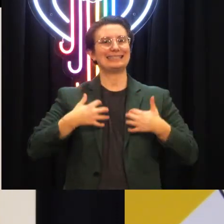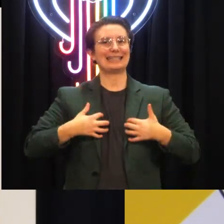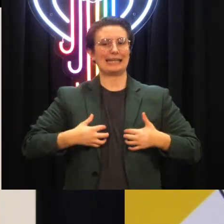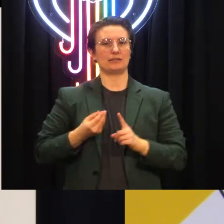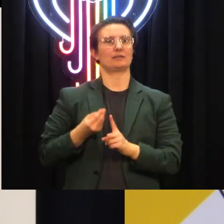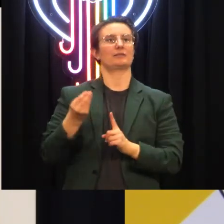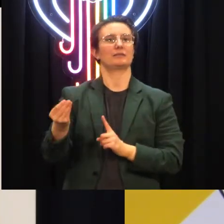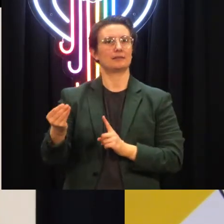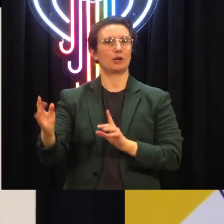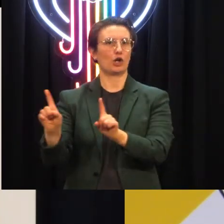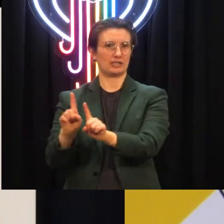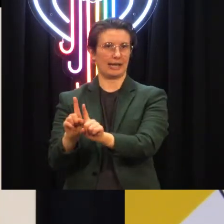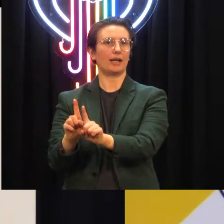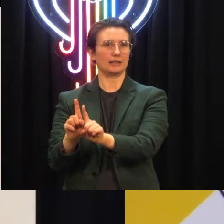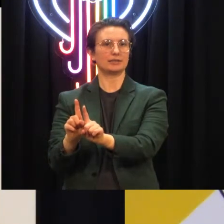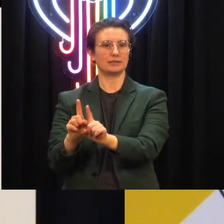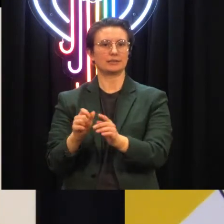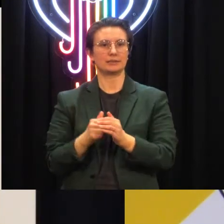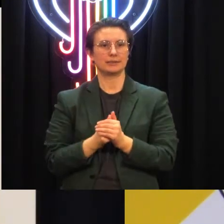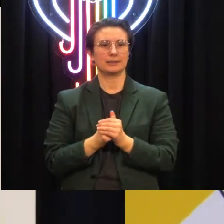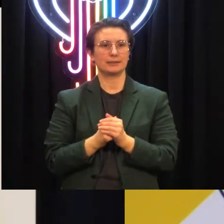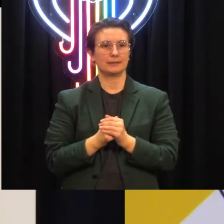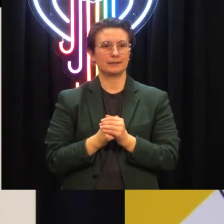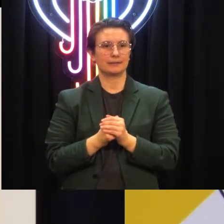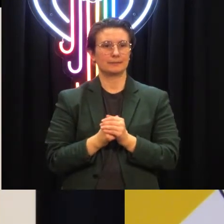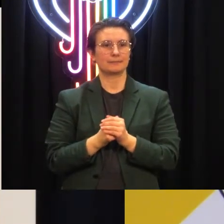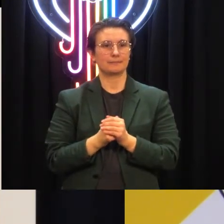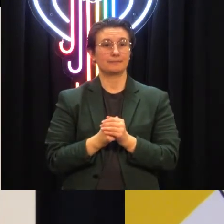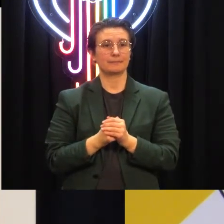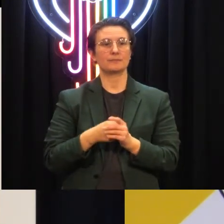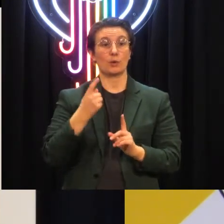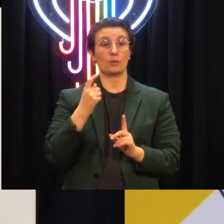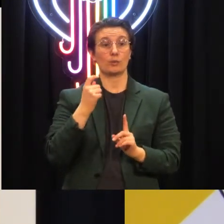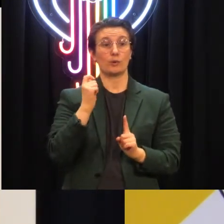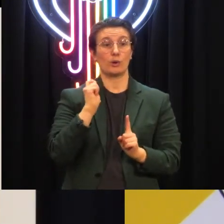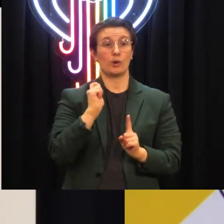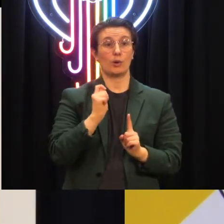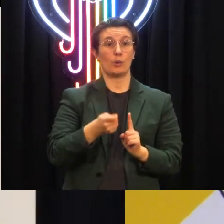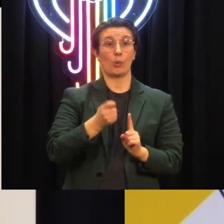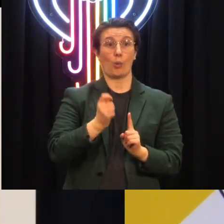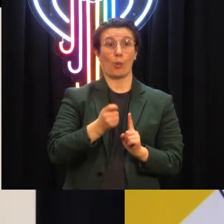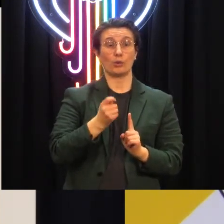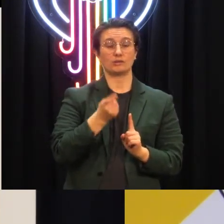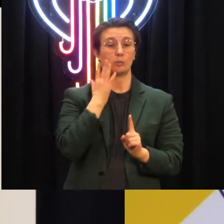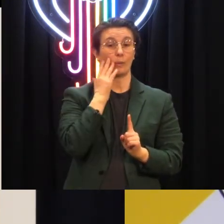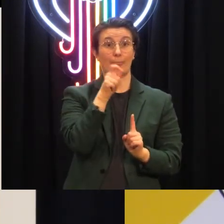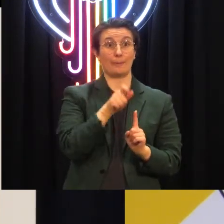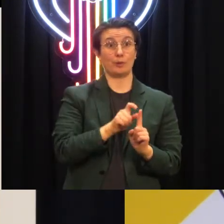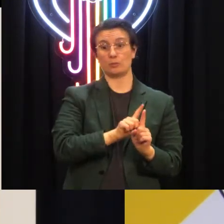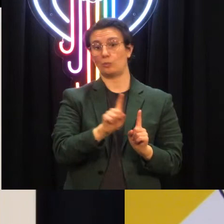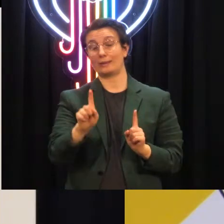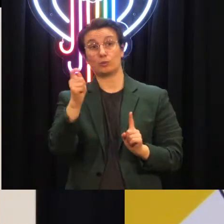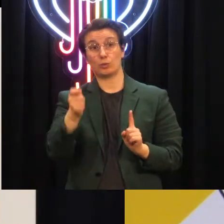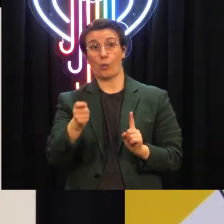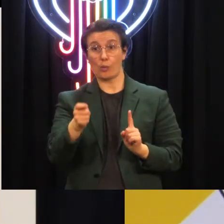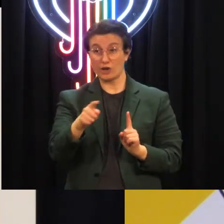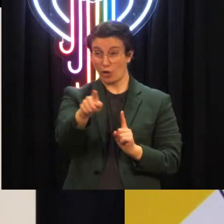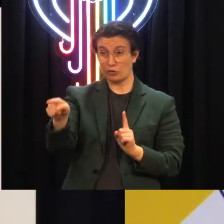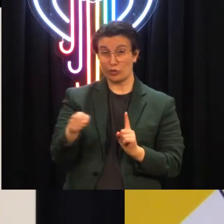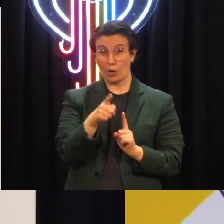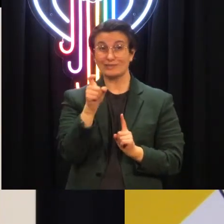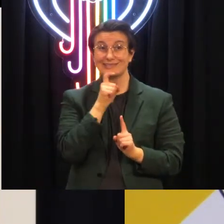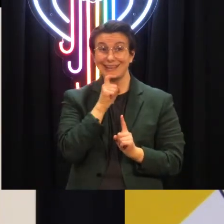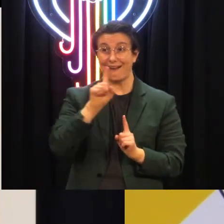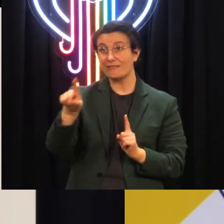a result of them going to court? I don't have that information in front of me either. Does someone have the date and time of when they